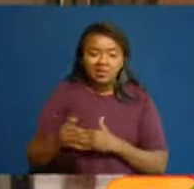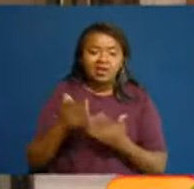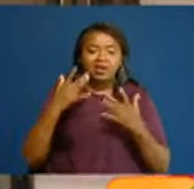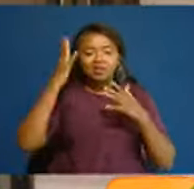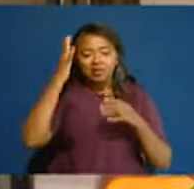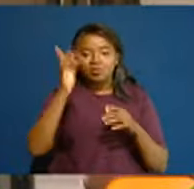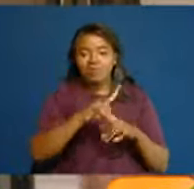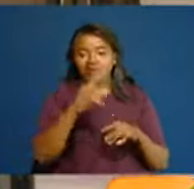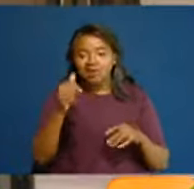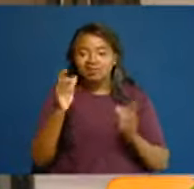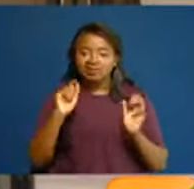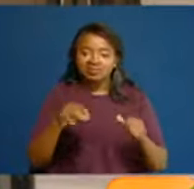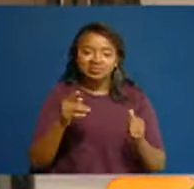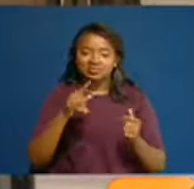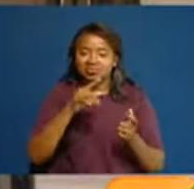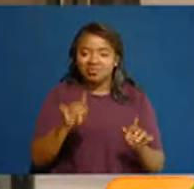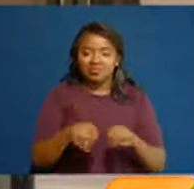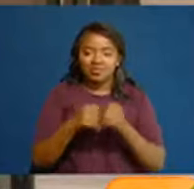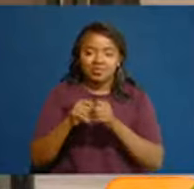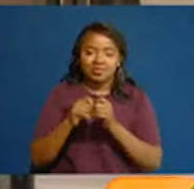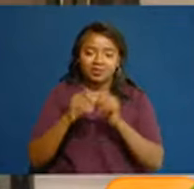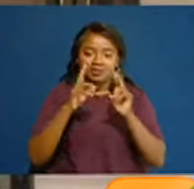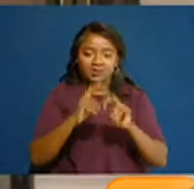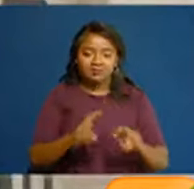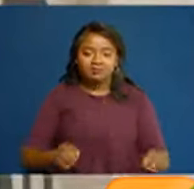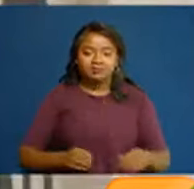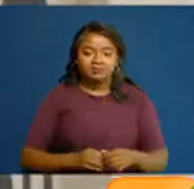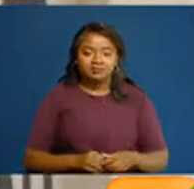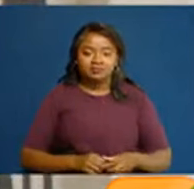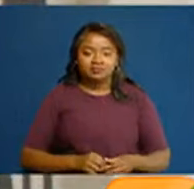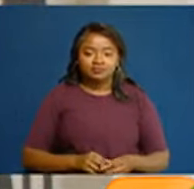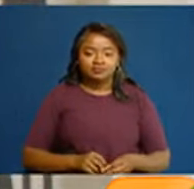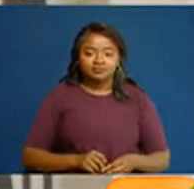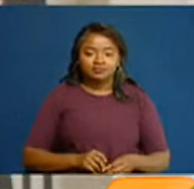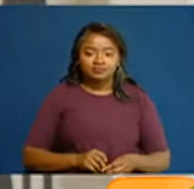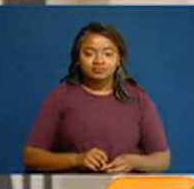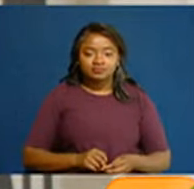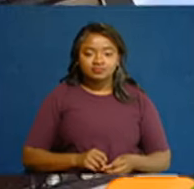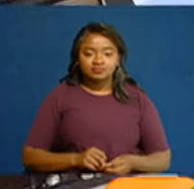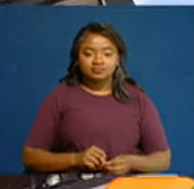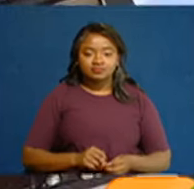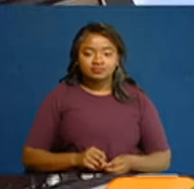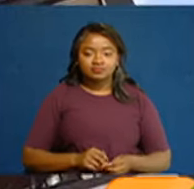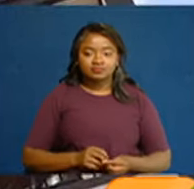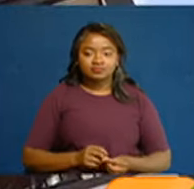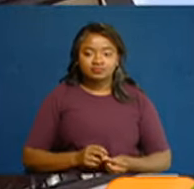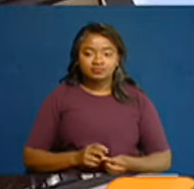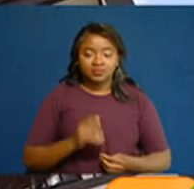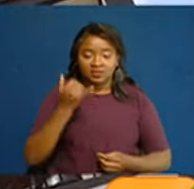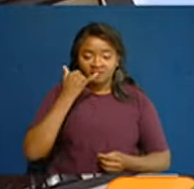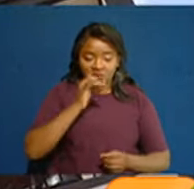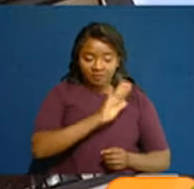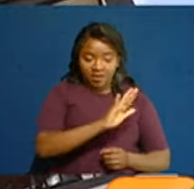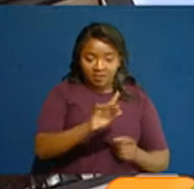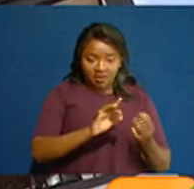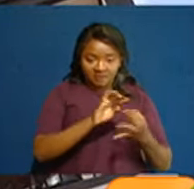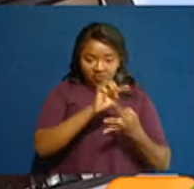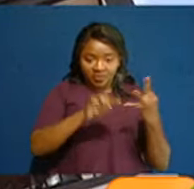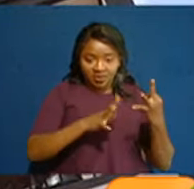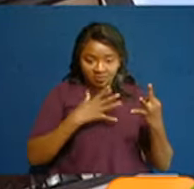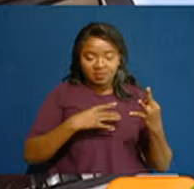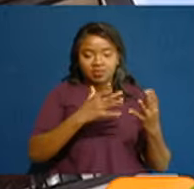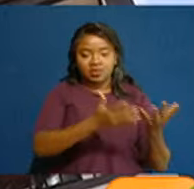wanajiwana, wanaweza hata interfere na investigation hiyo tunasema. Investigators have confiscated their mobile phones and that of the